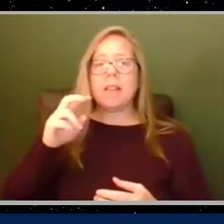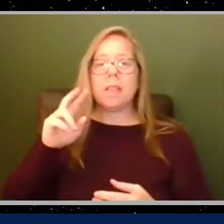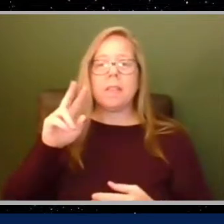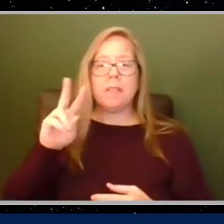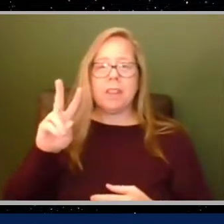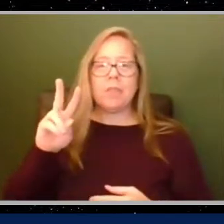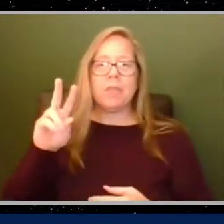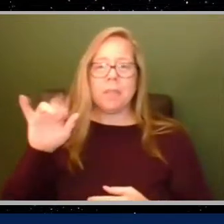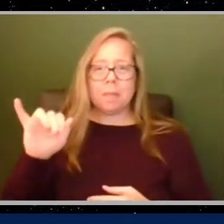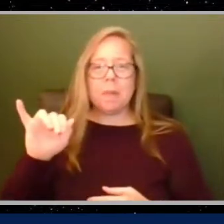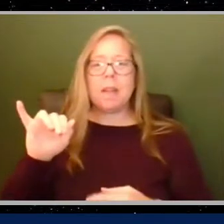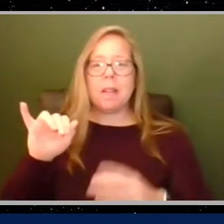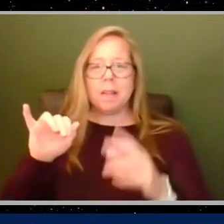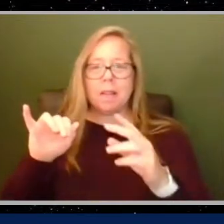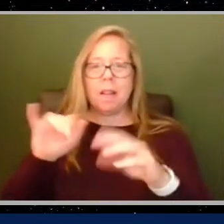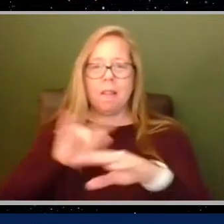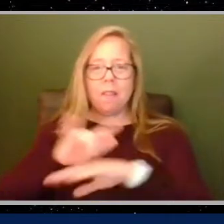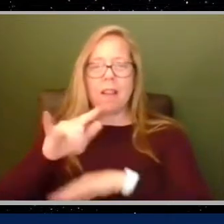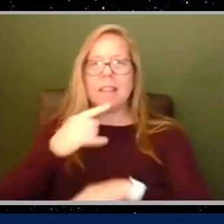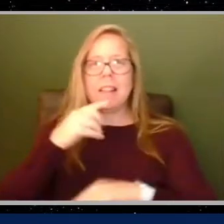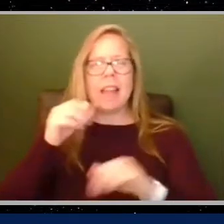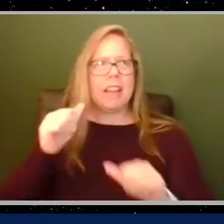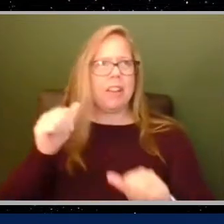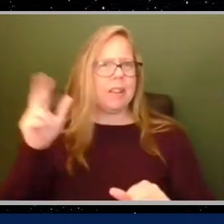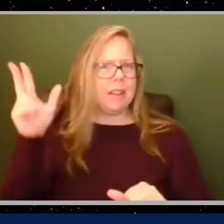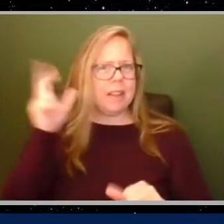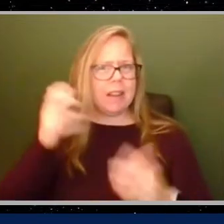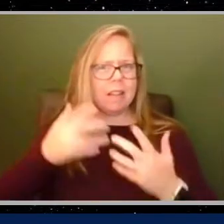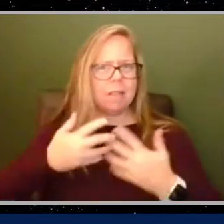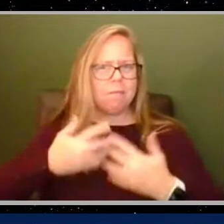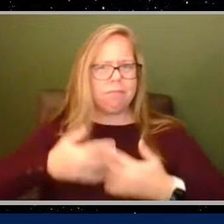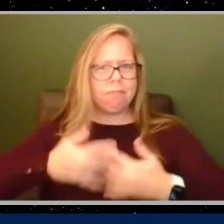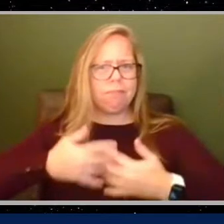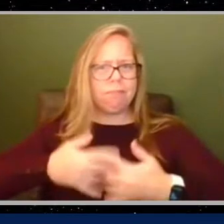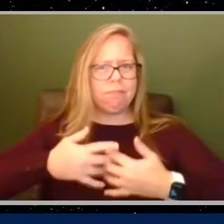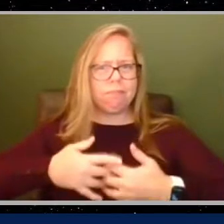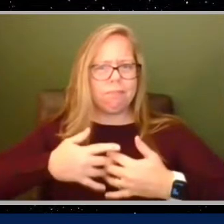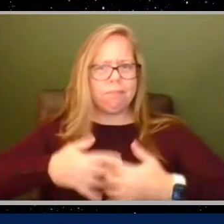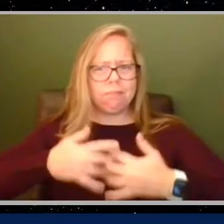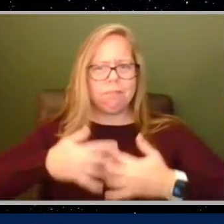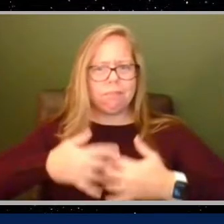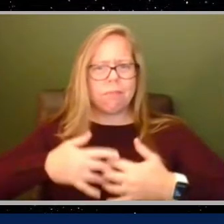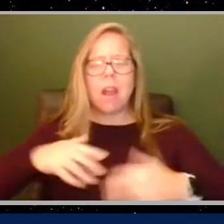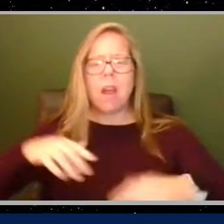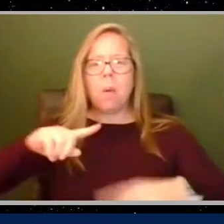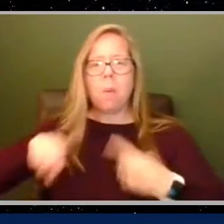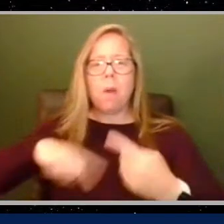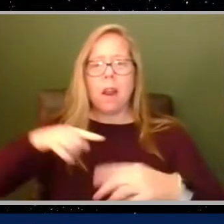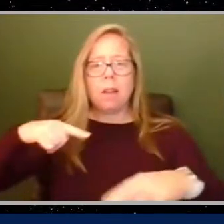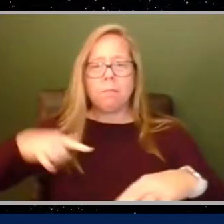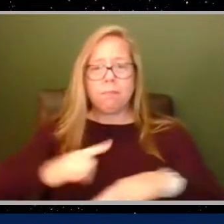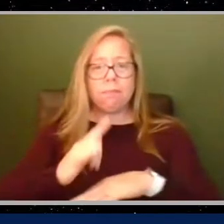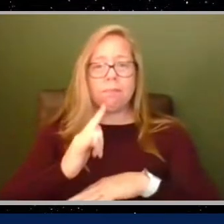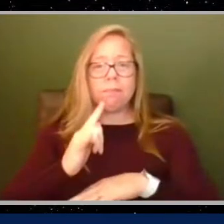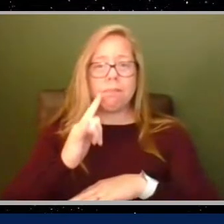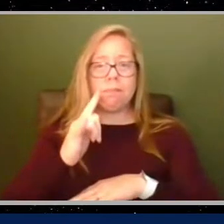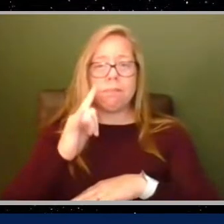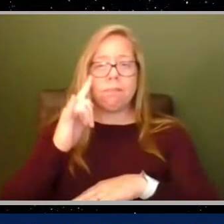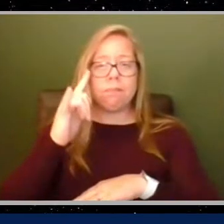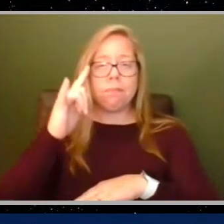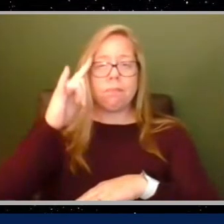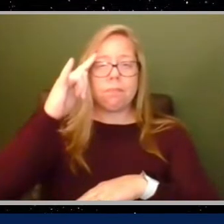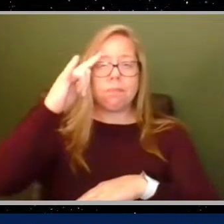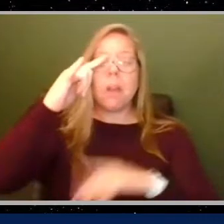said that they could hear the engine change when as you reach the top of the parabola. So there was a little bit